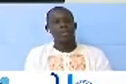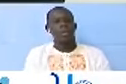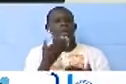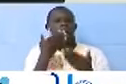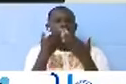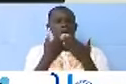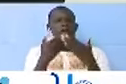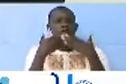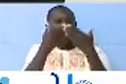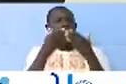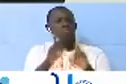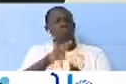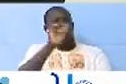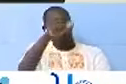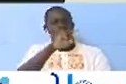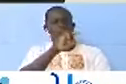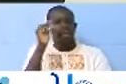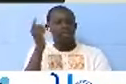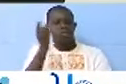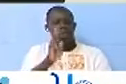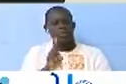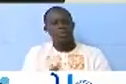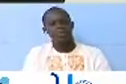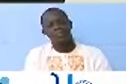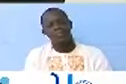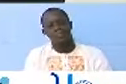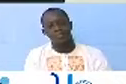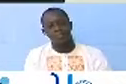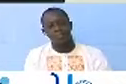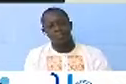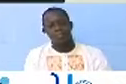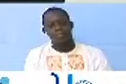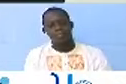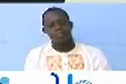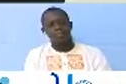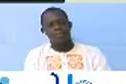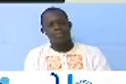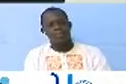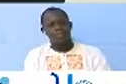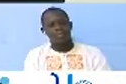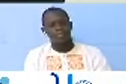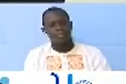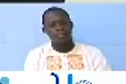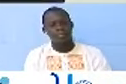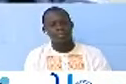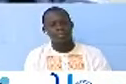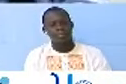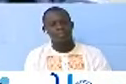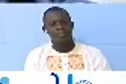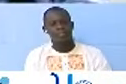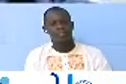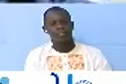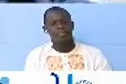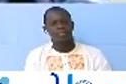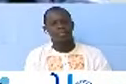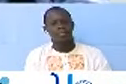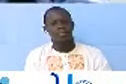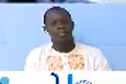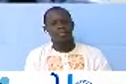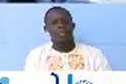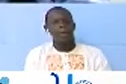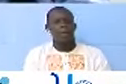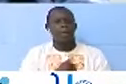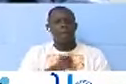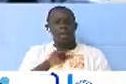Kindly tell us what your full names are. Sinang isa fonye ito ni kontong isa ifa fonye bampur sa feroro. To Sarjo